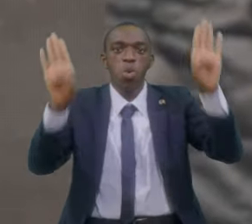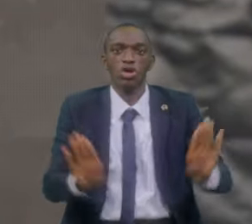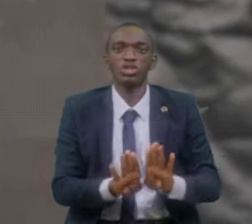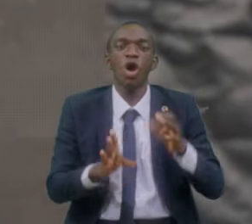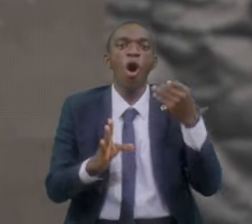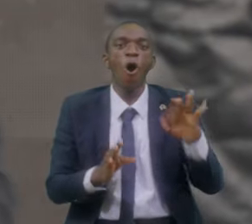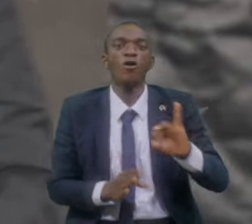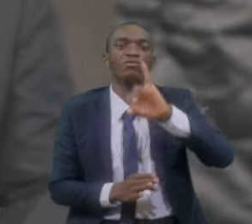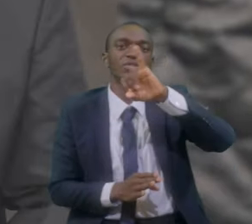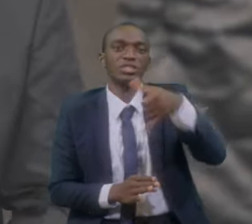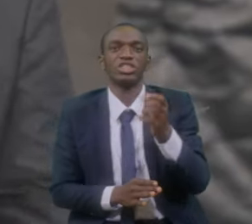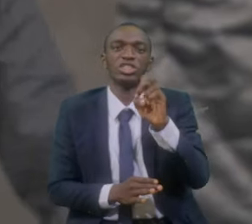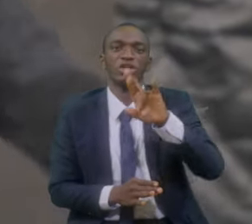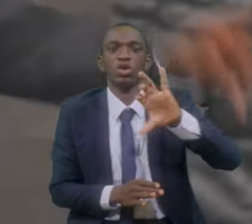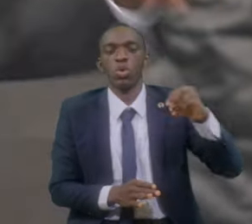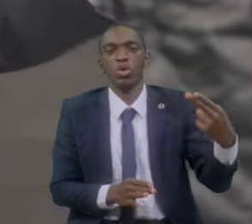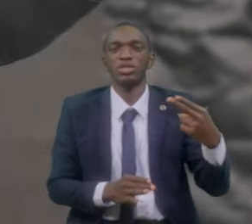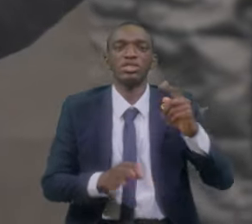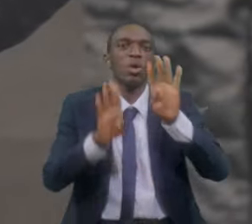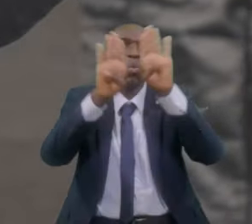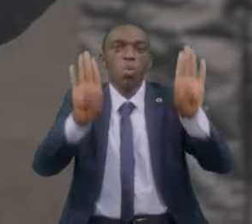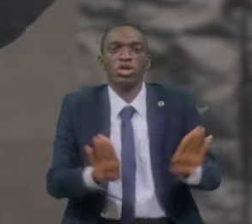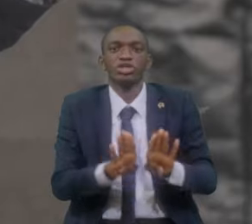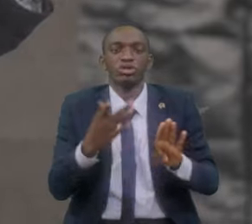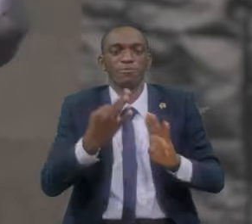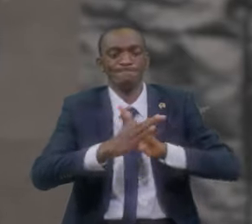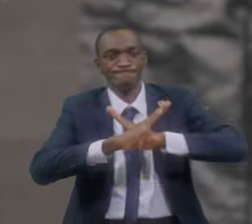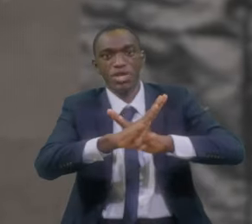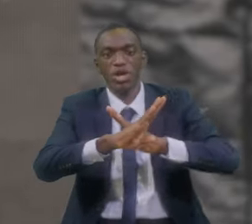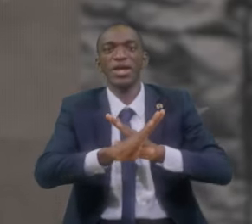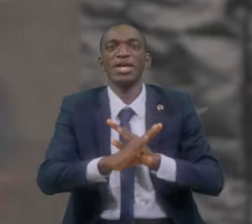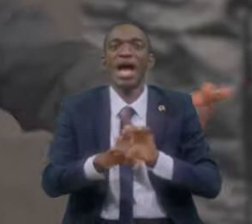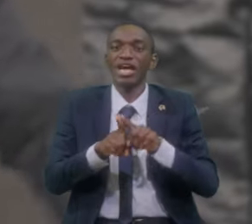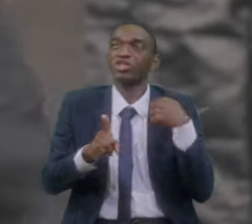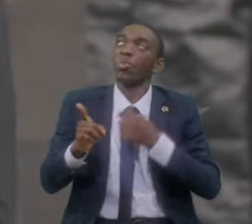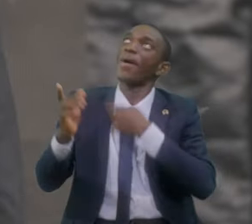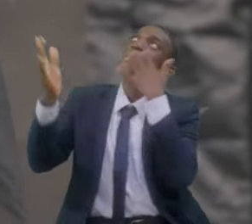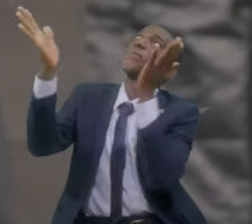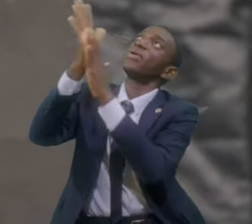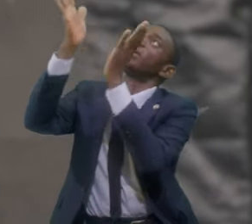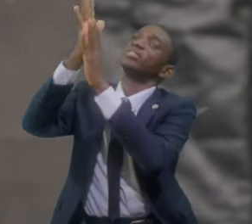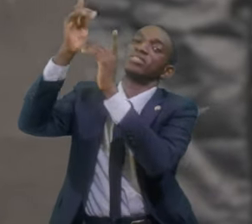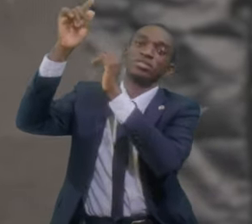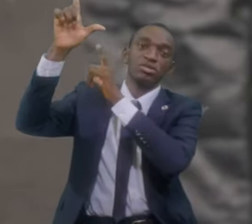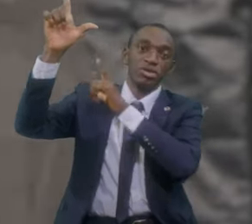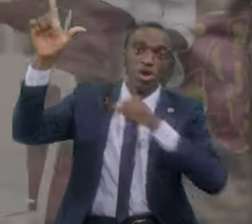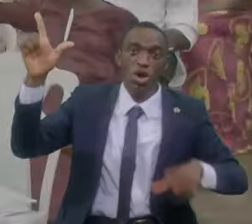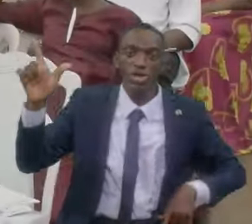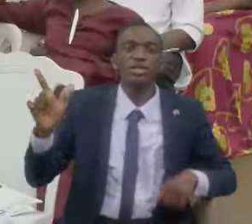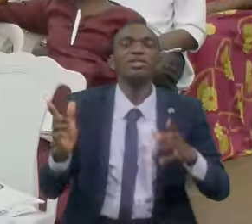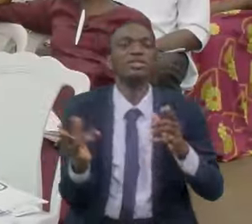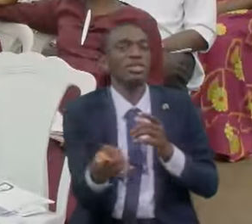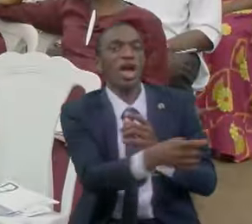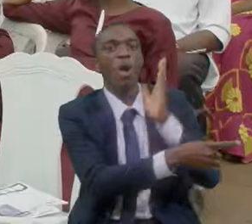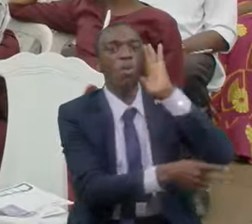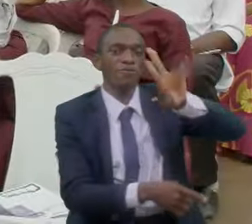walls of demarcation, as we shout the praise of God, they will fall before us.